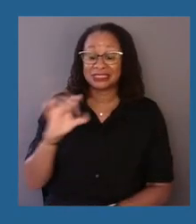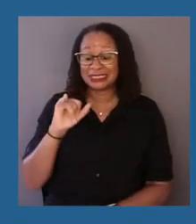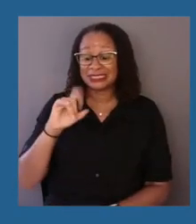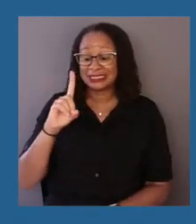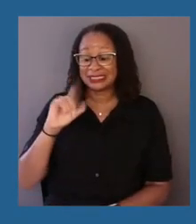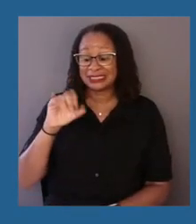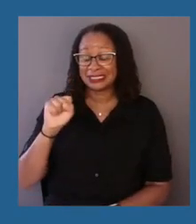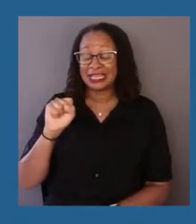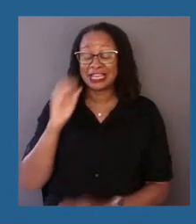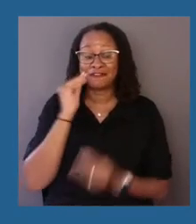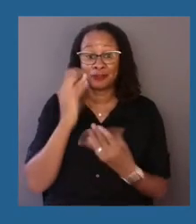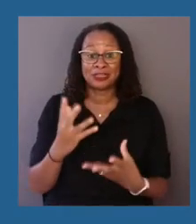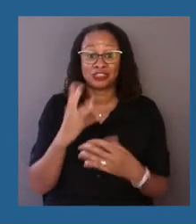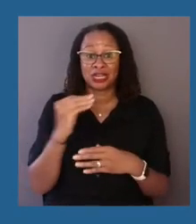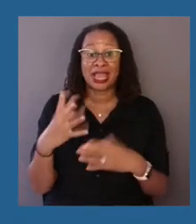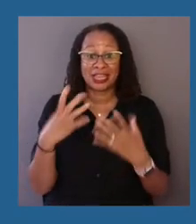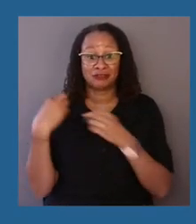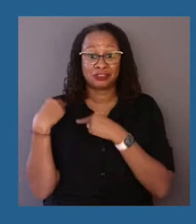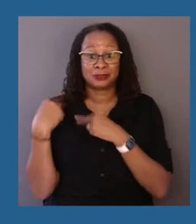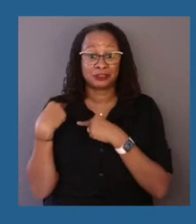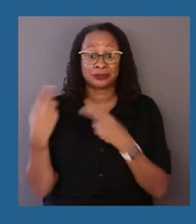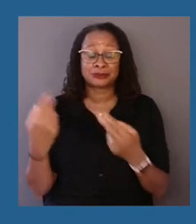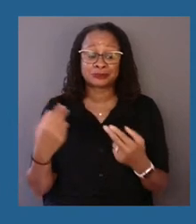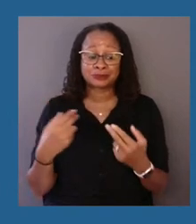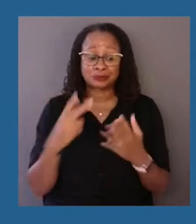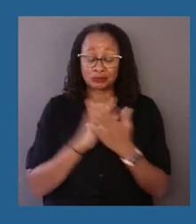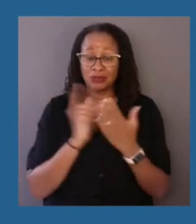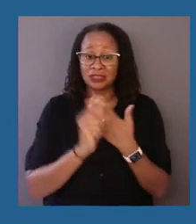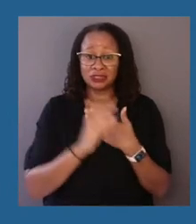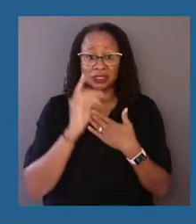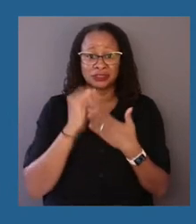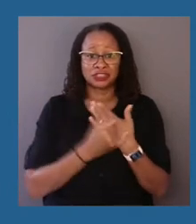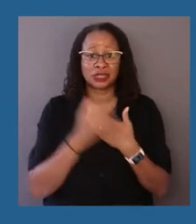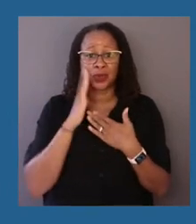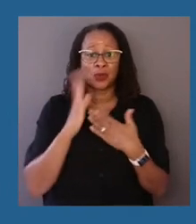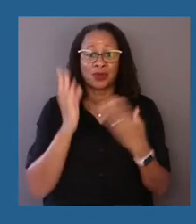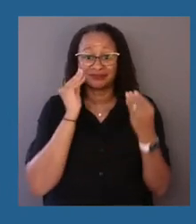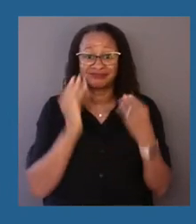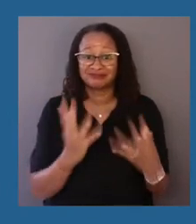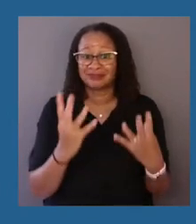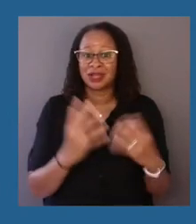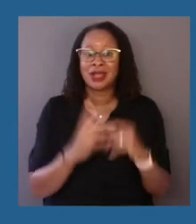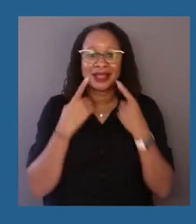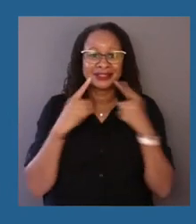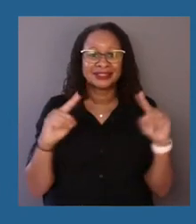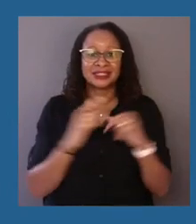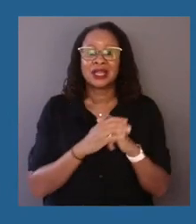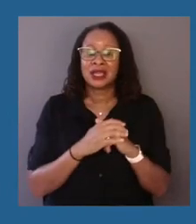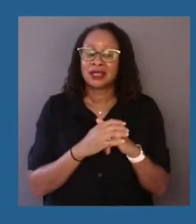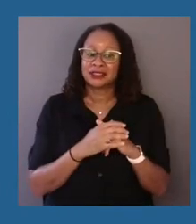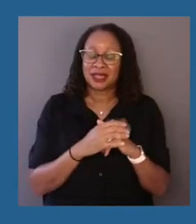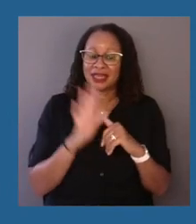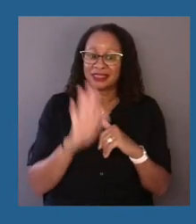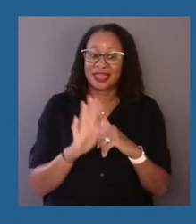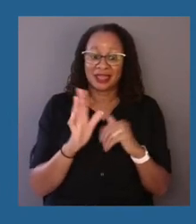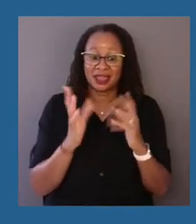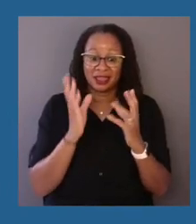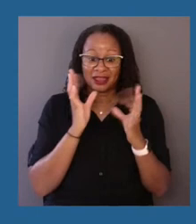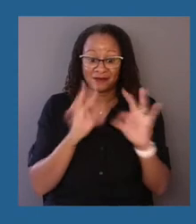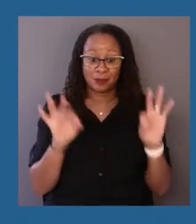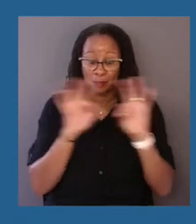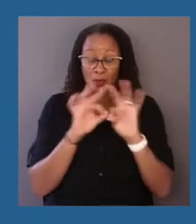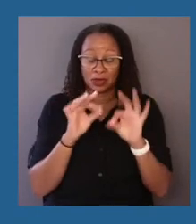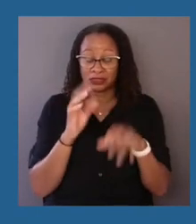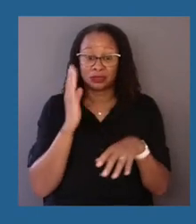gonna announce in just a moment. It's heartening news that significantly more than half of the American public